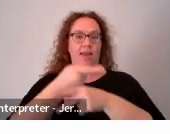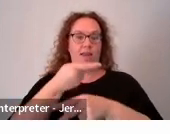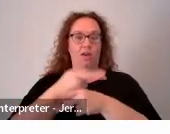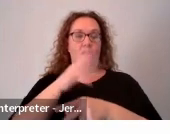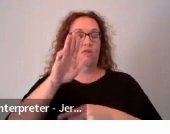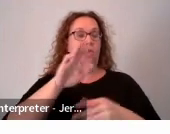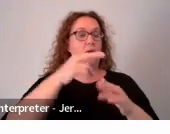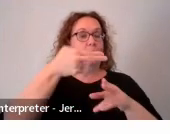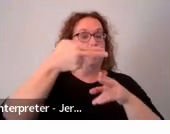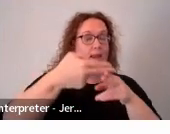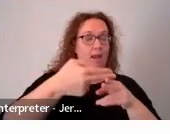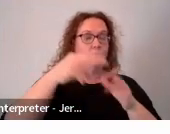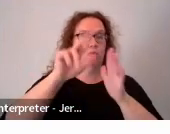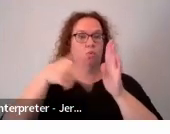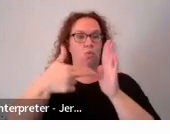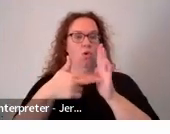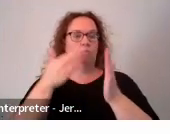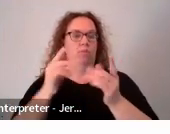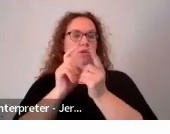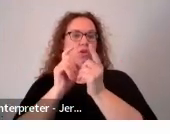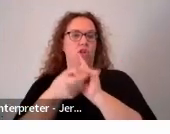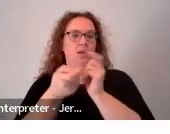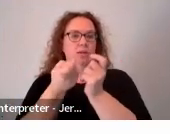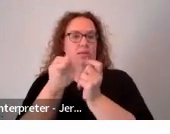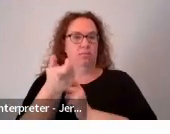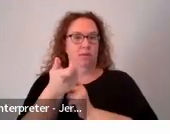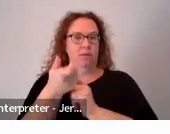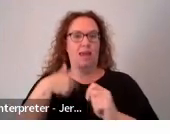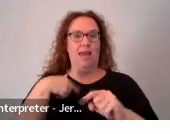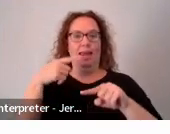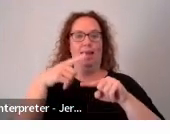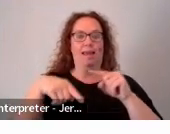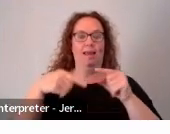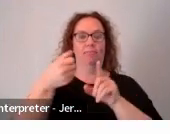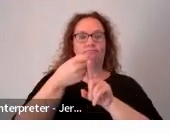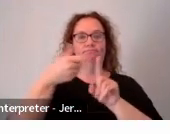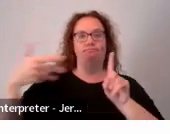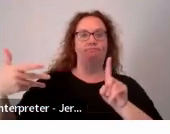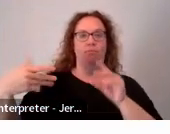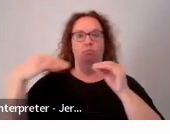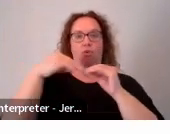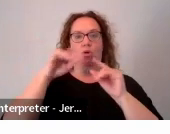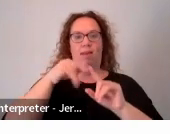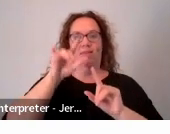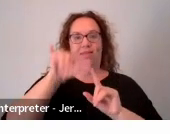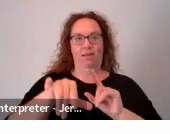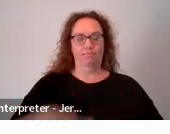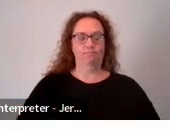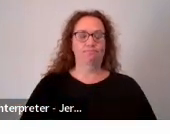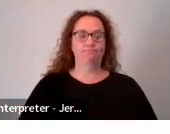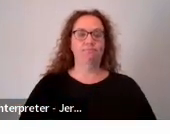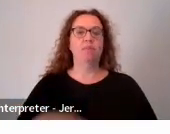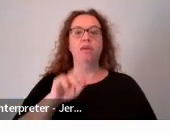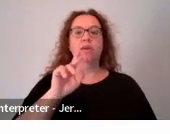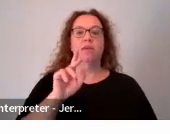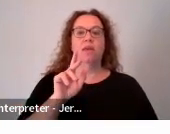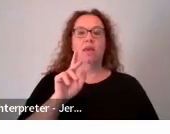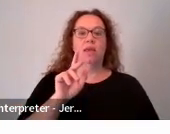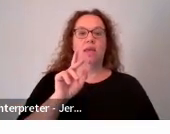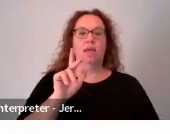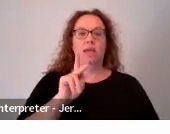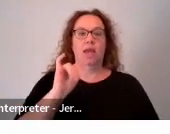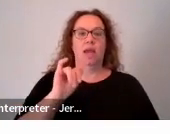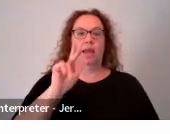roles may change a little bit. So I can't share that much more about this side, but I'll add that KDADS compiles